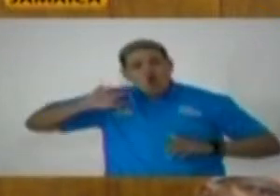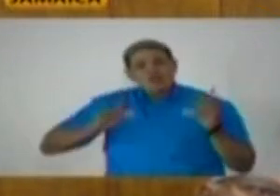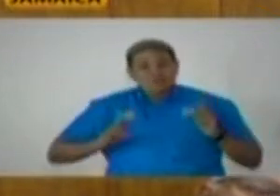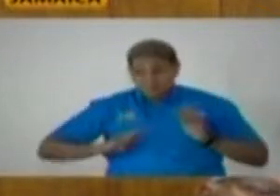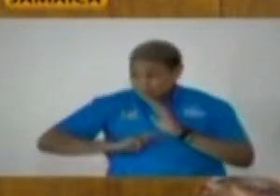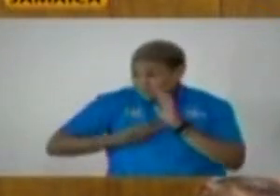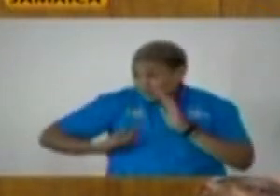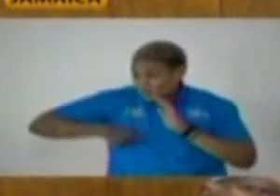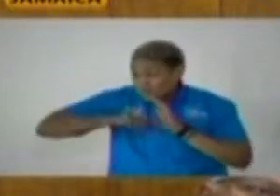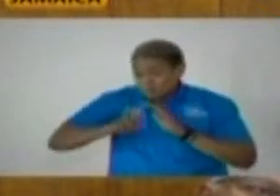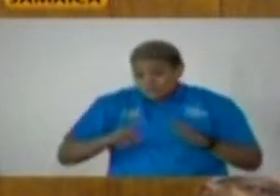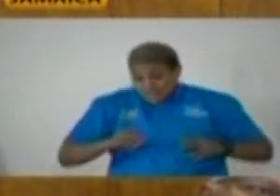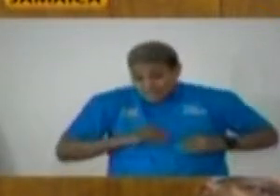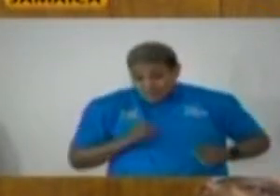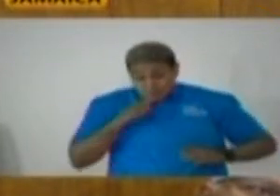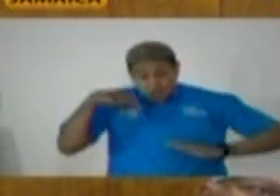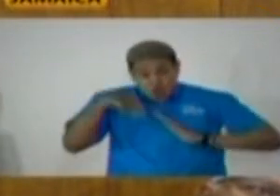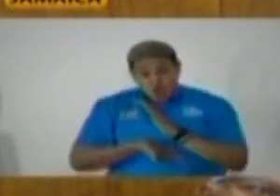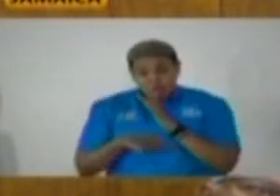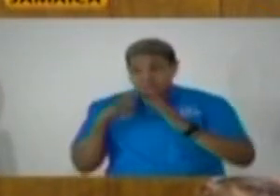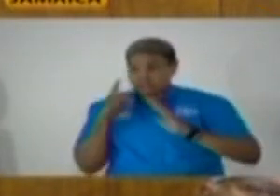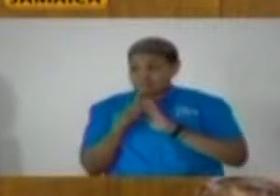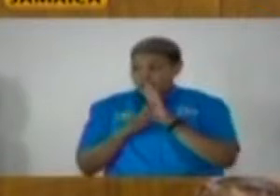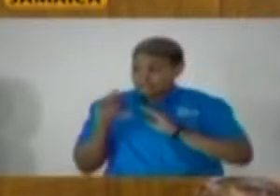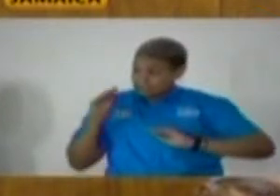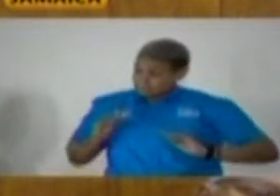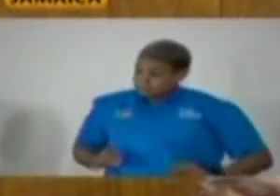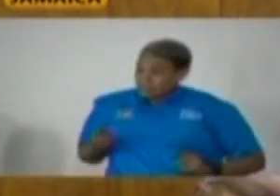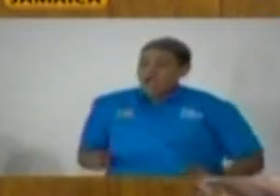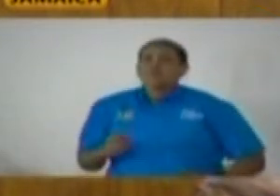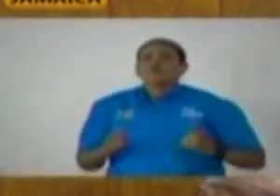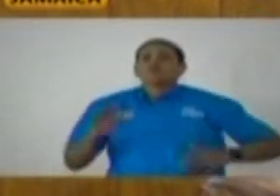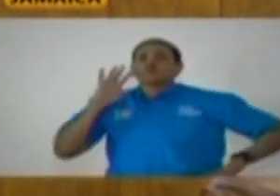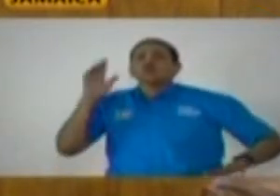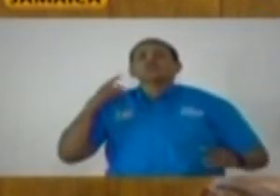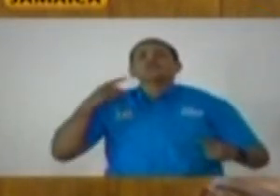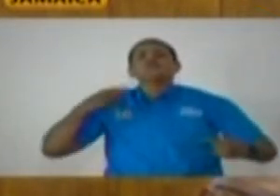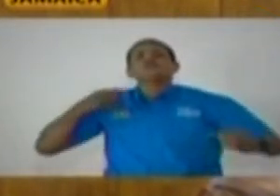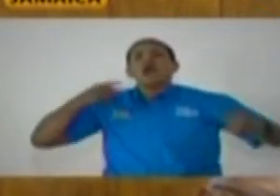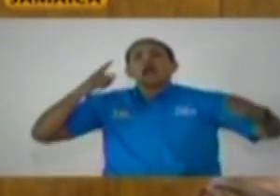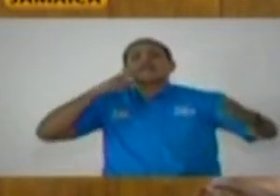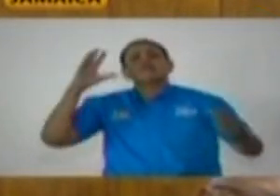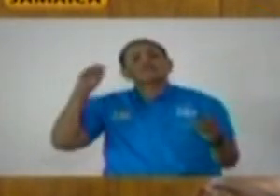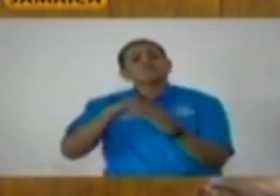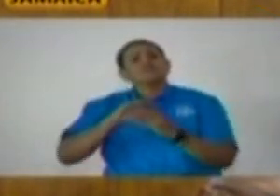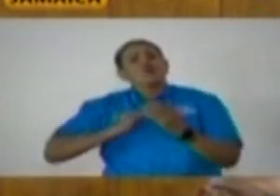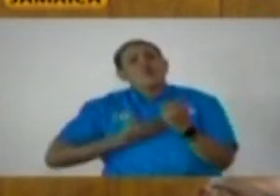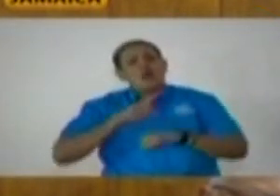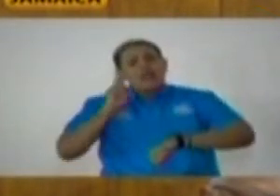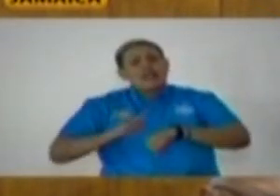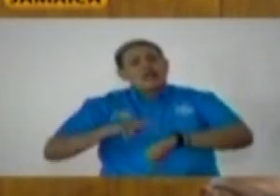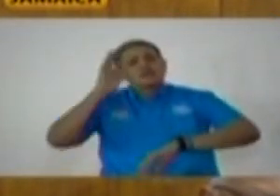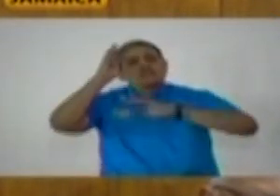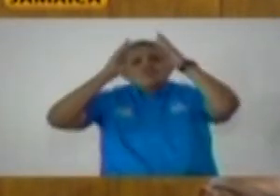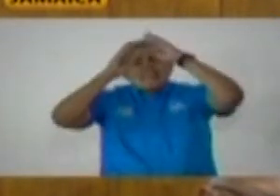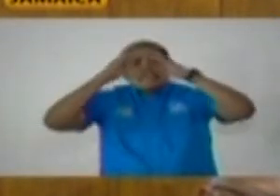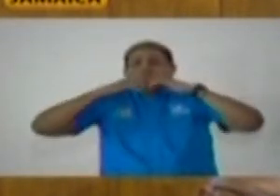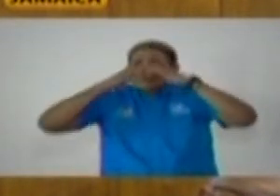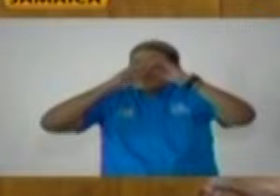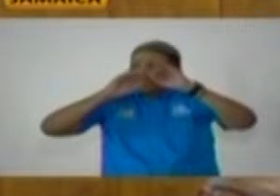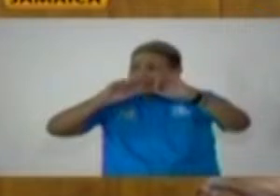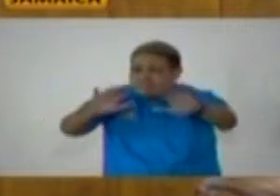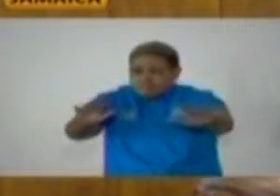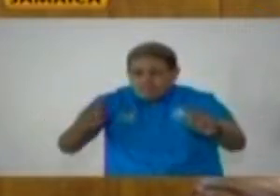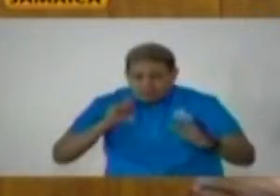That means we must adopt a comprehensive set of policies which will strive to tap into our natural creativity and to help